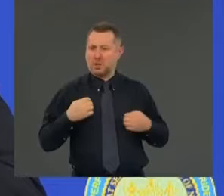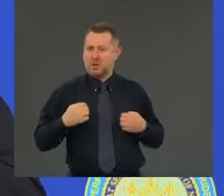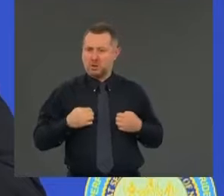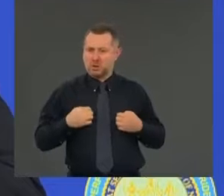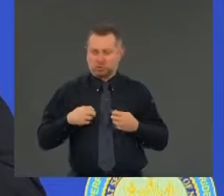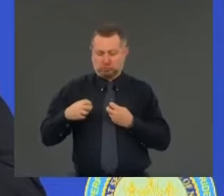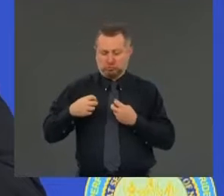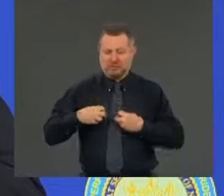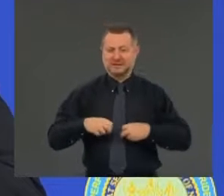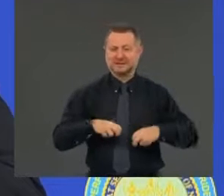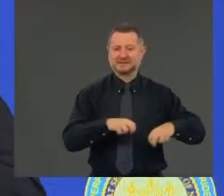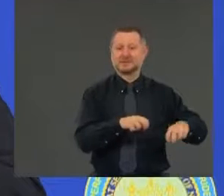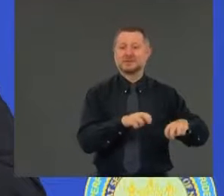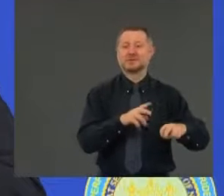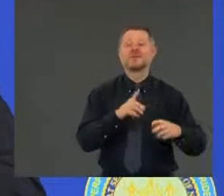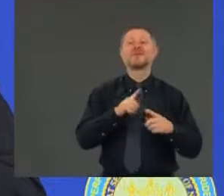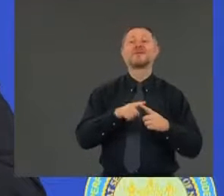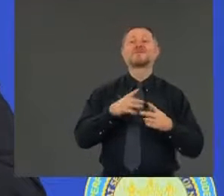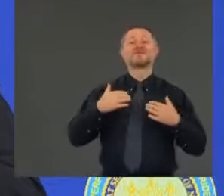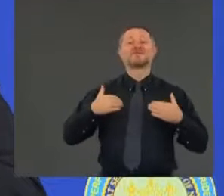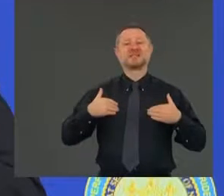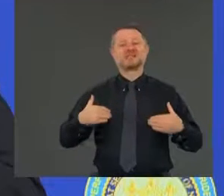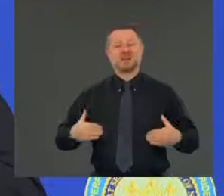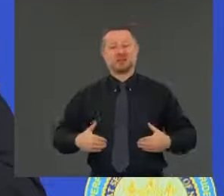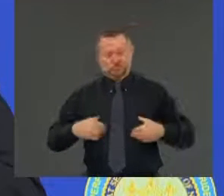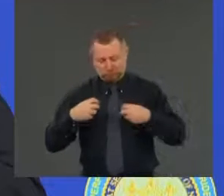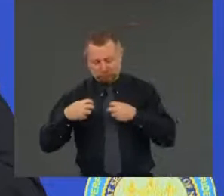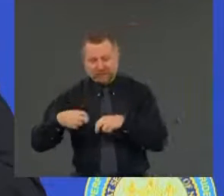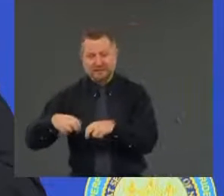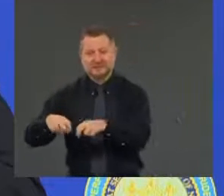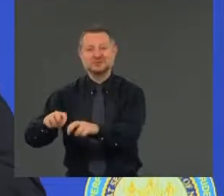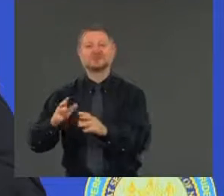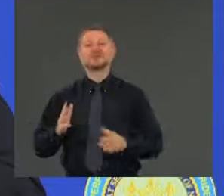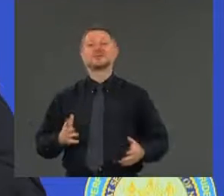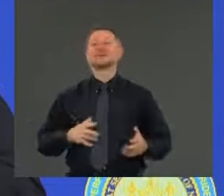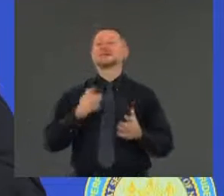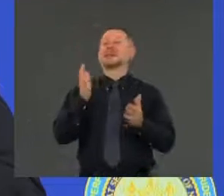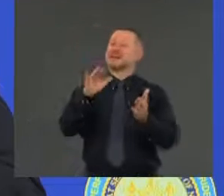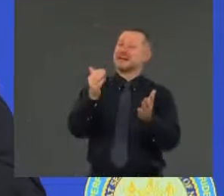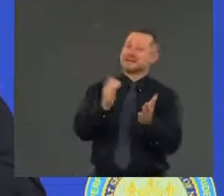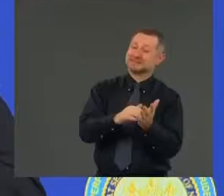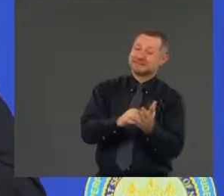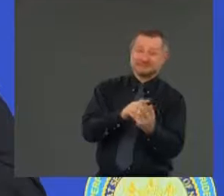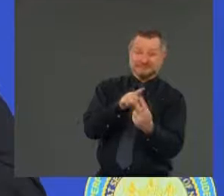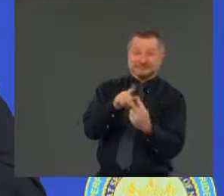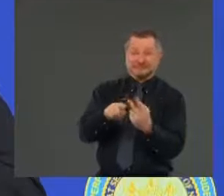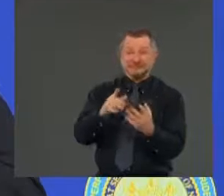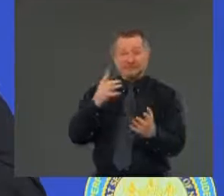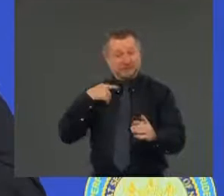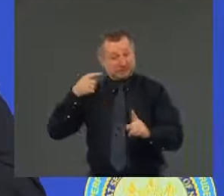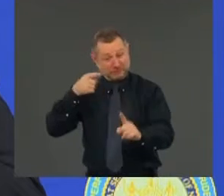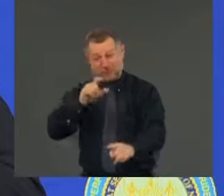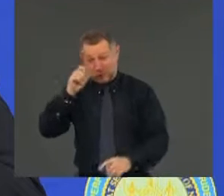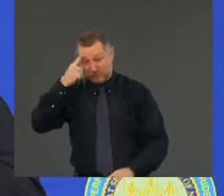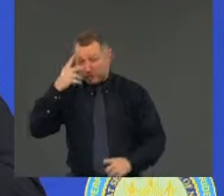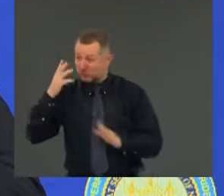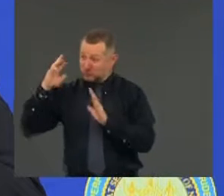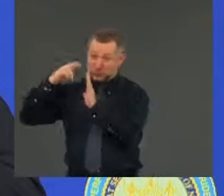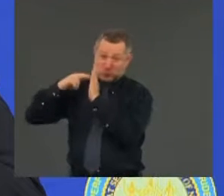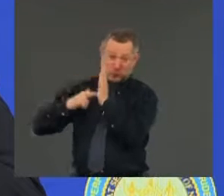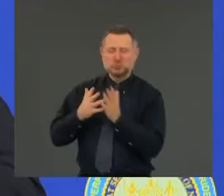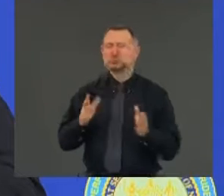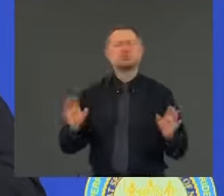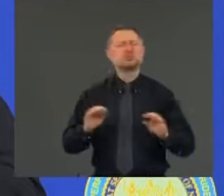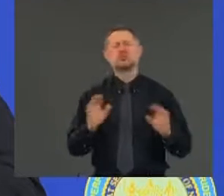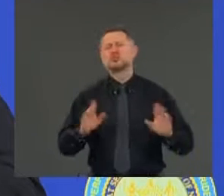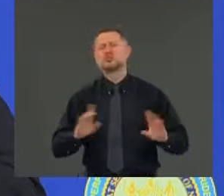physical transition. And again, I don't think this is about government rules. I think it's about everyone